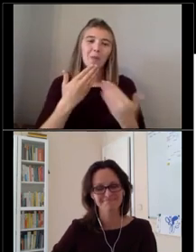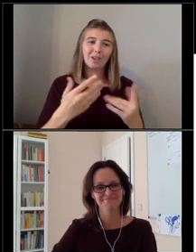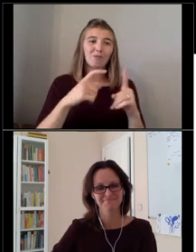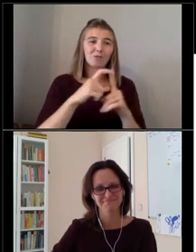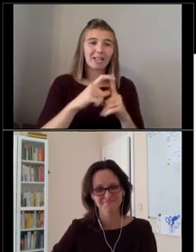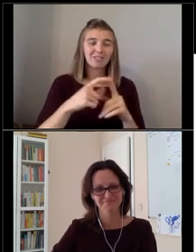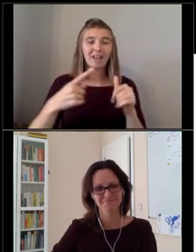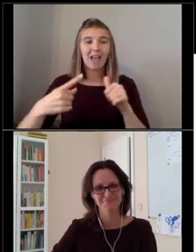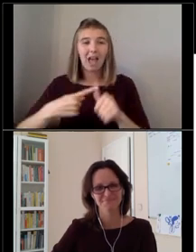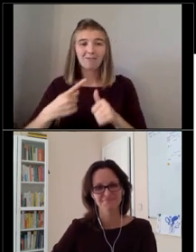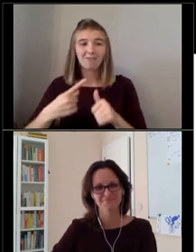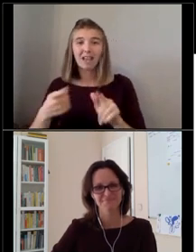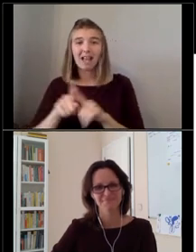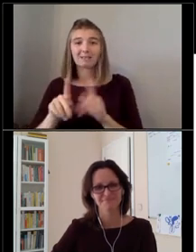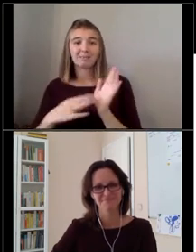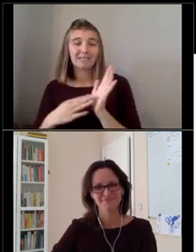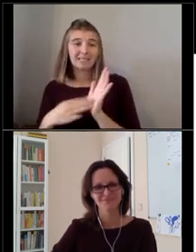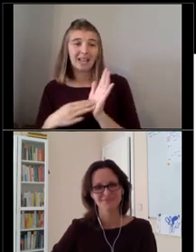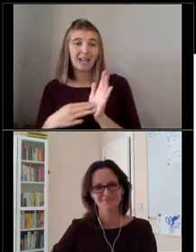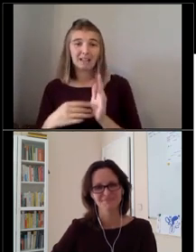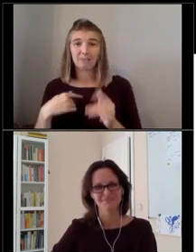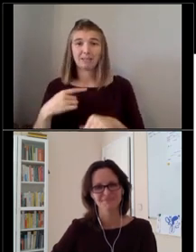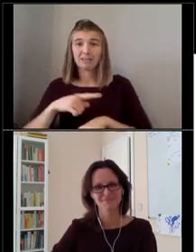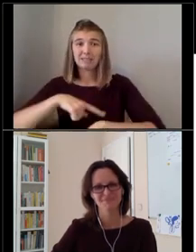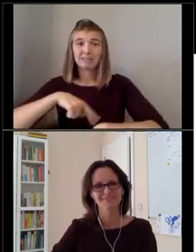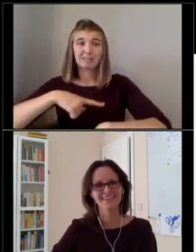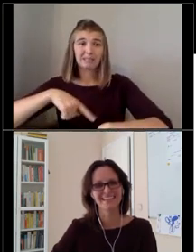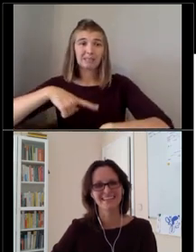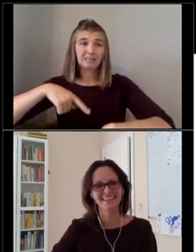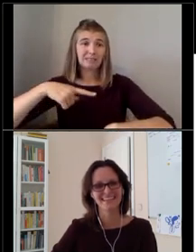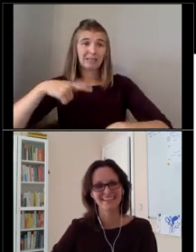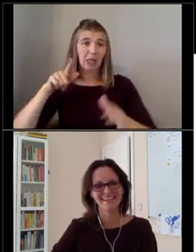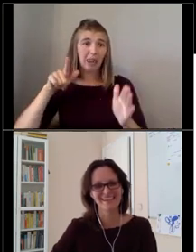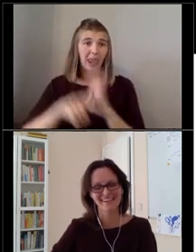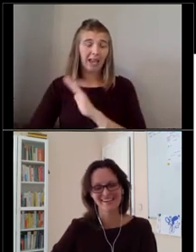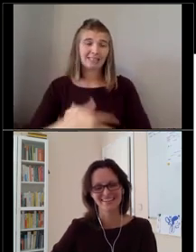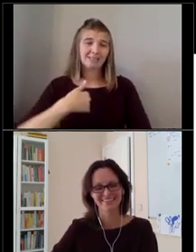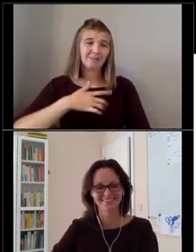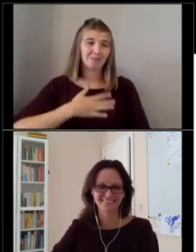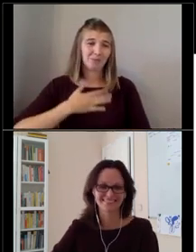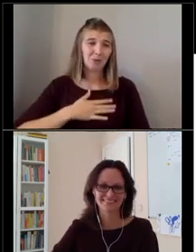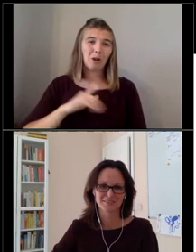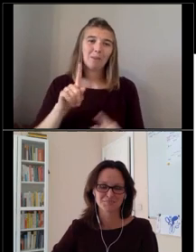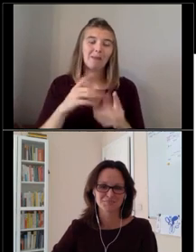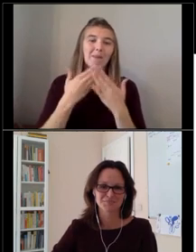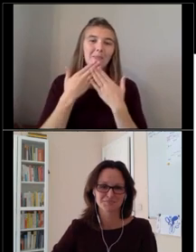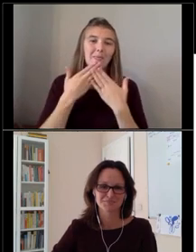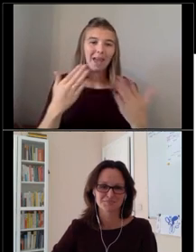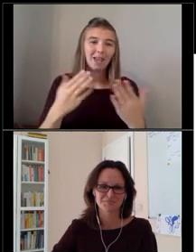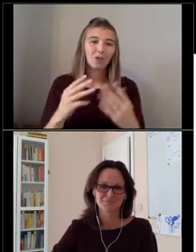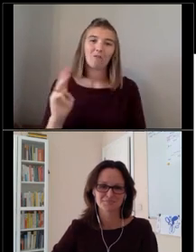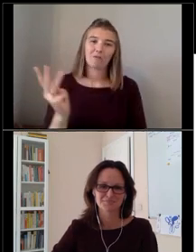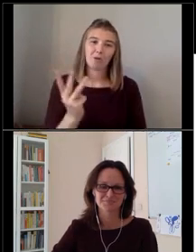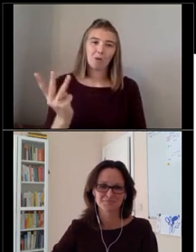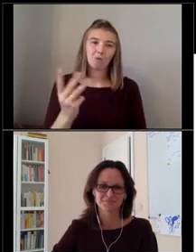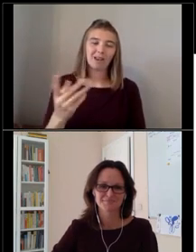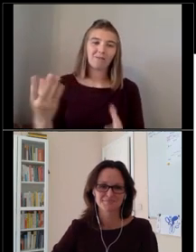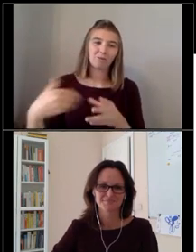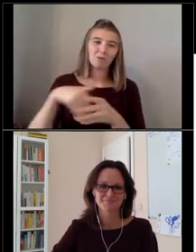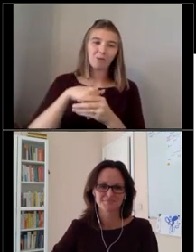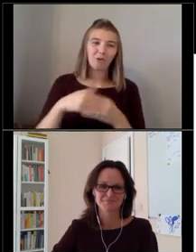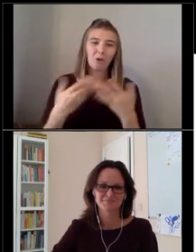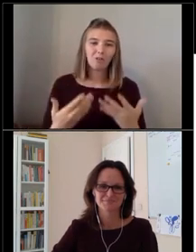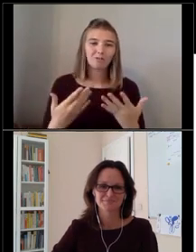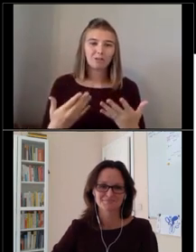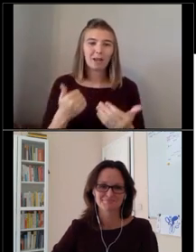I think we have probably run out of time. In fact, we've run really badly over time. But thank you, all three of you, for joining us anyway. It's been